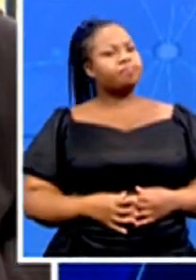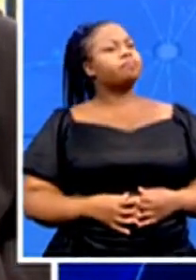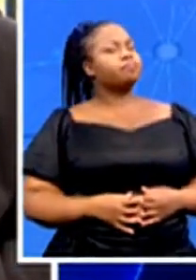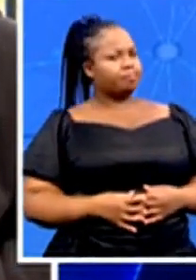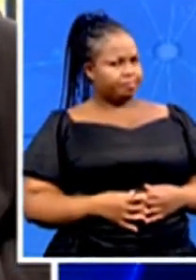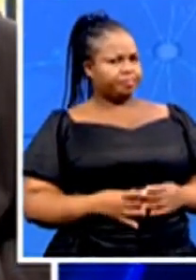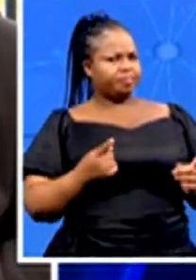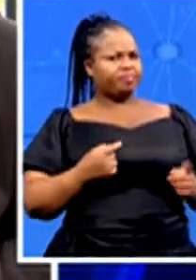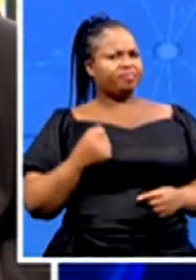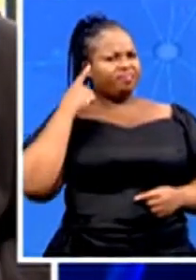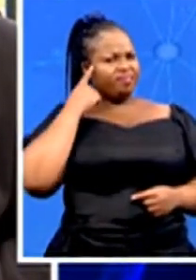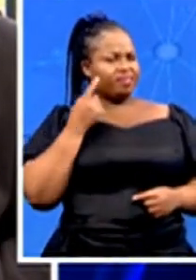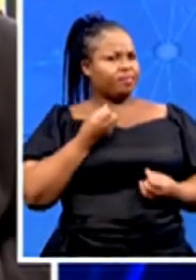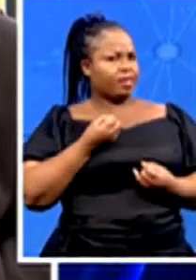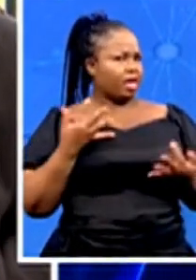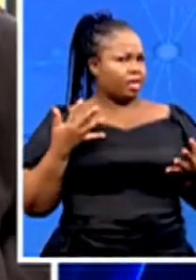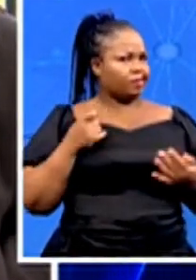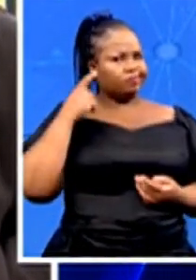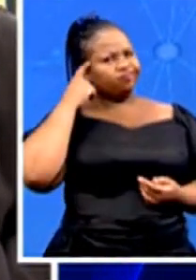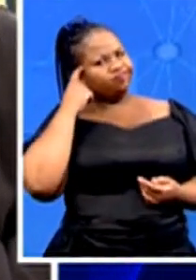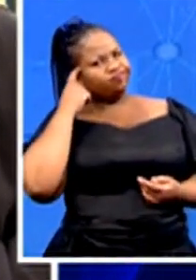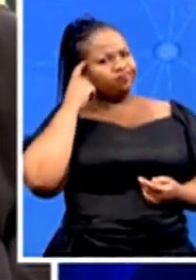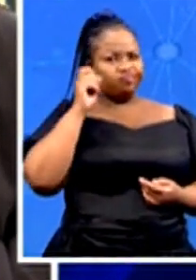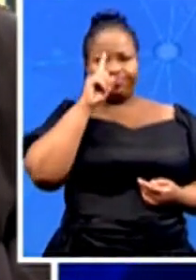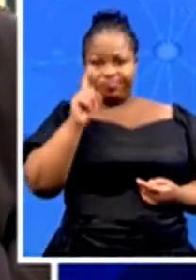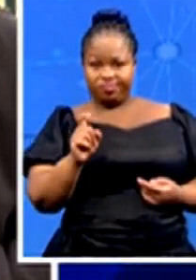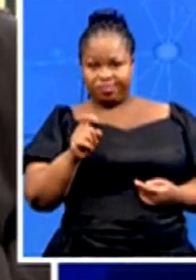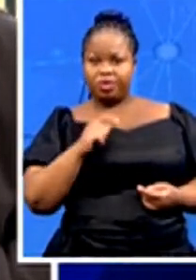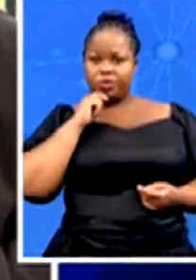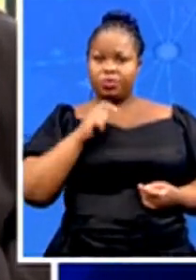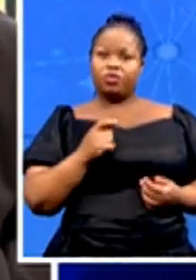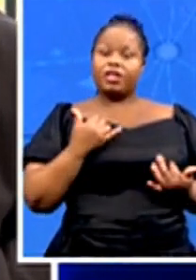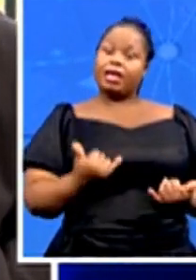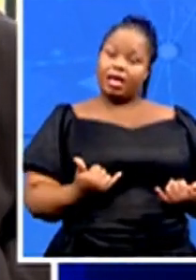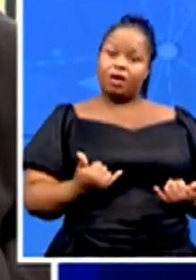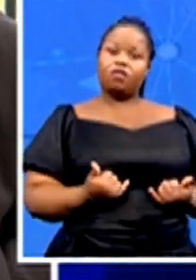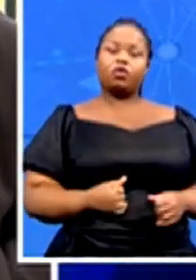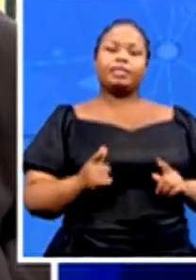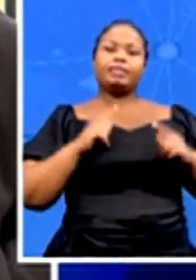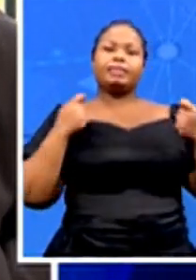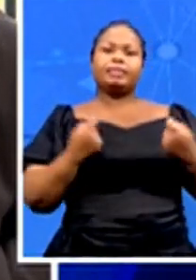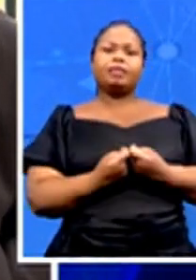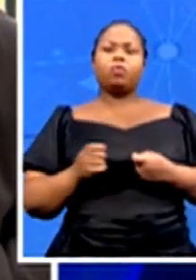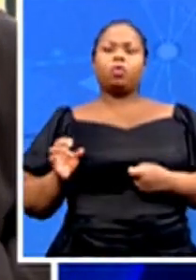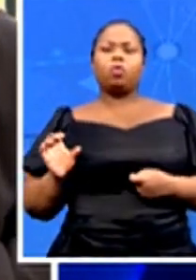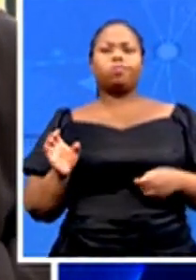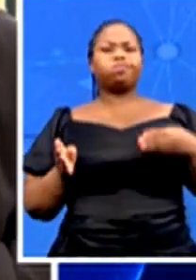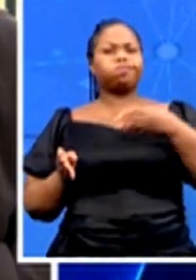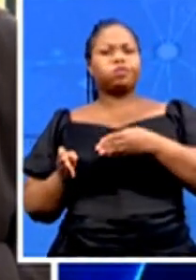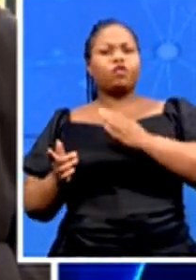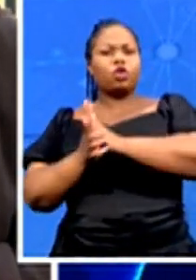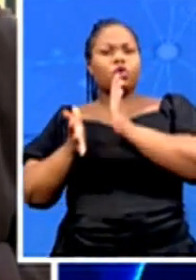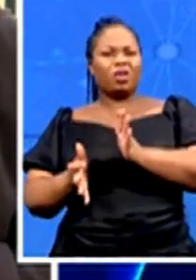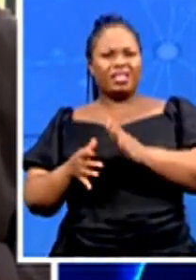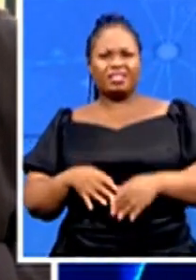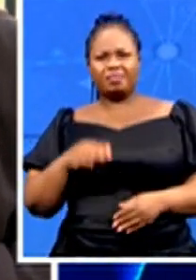to, will the involvement of the current prosecution team not infringe on former President Jacob Zuma's constitutional right to a fair